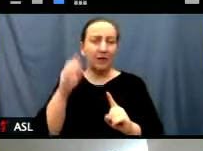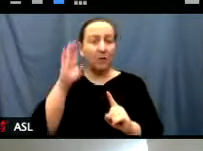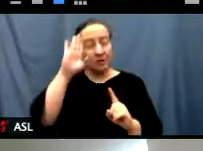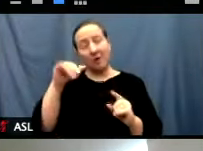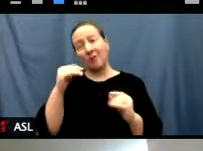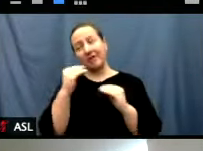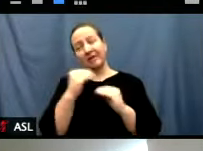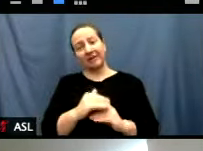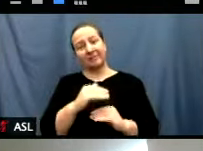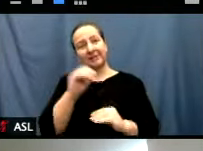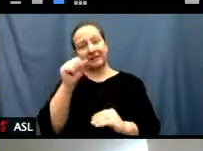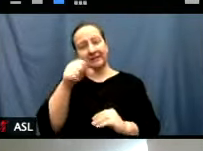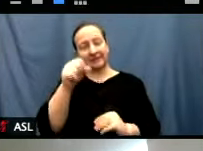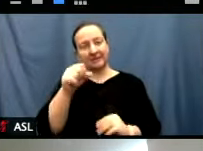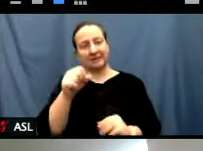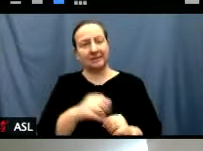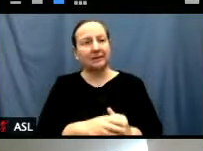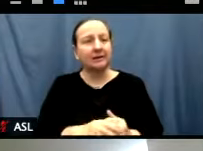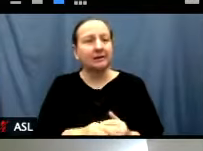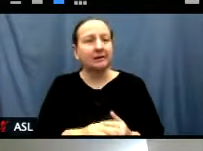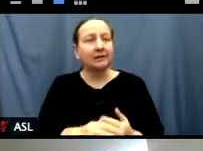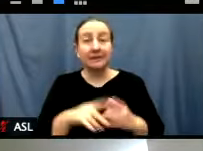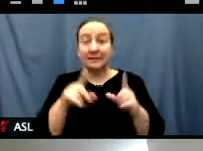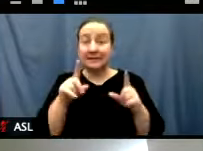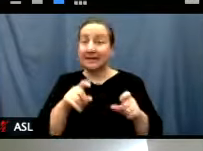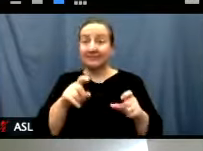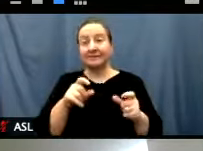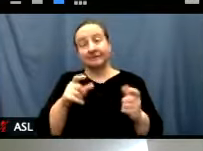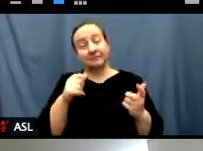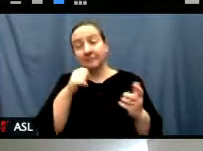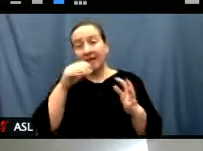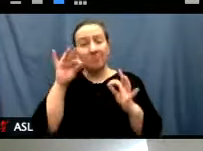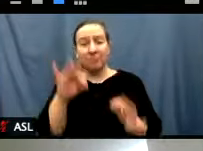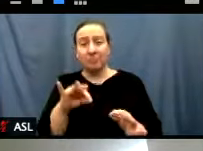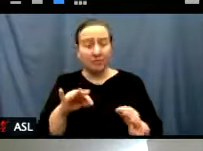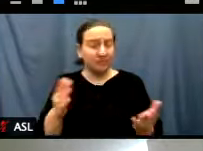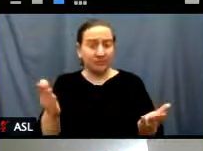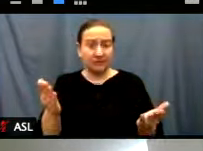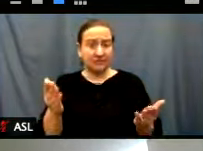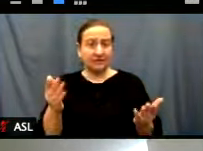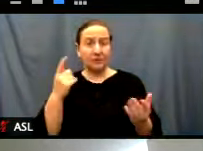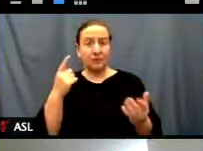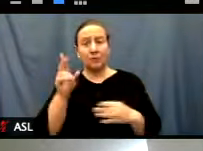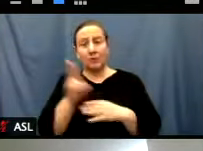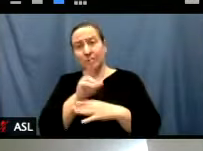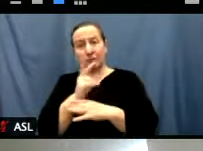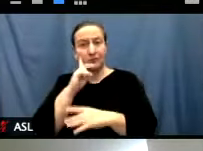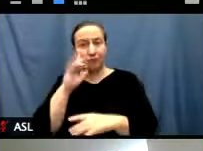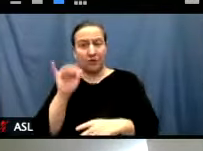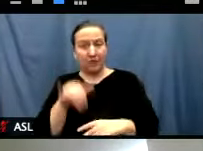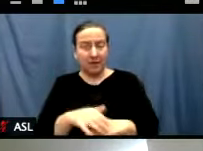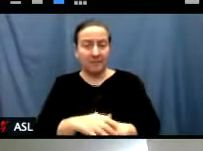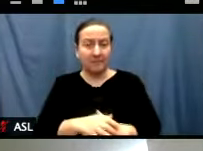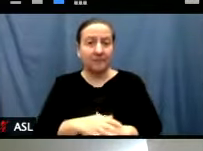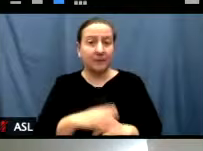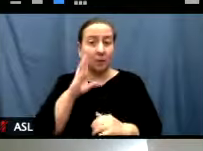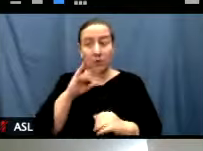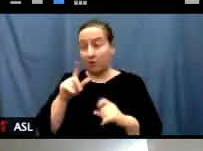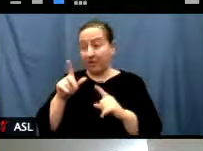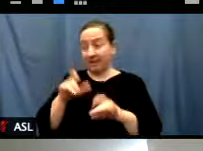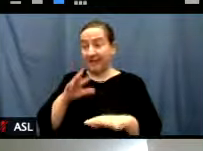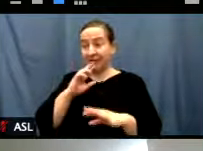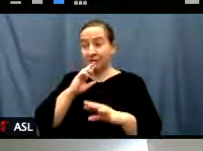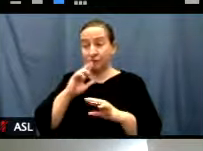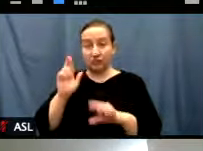limitations, significant limitations with tests when they're used for that type of purpose. We know that a test result is really